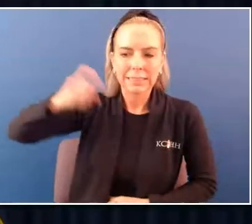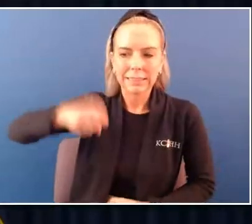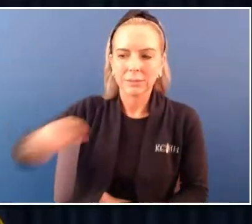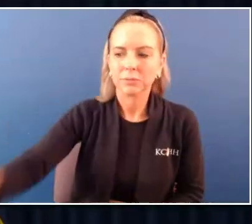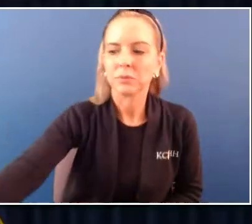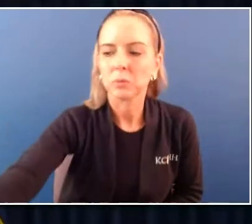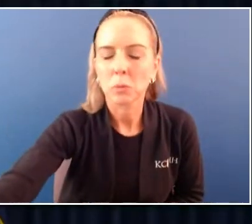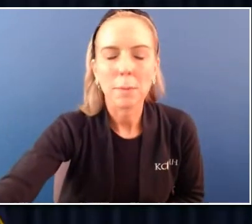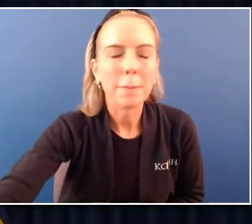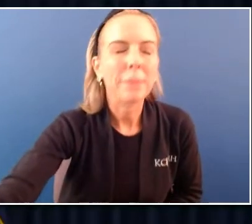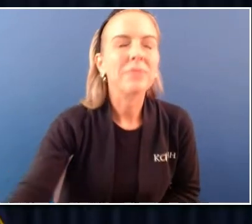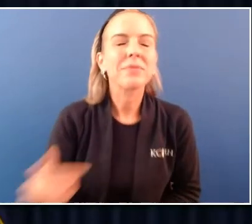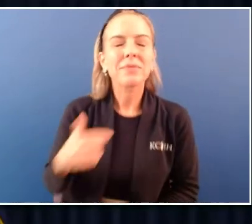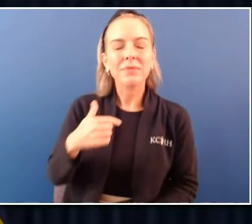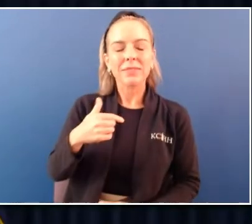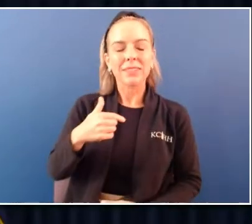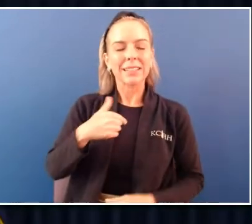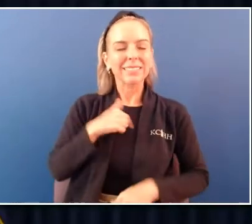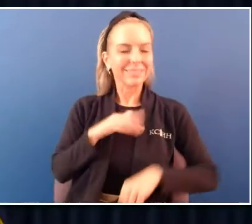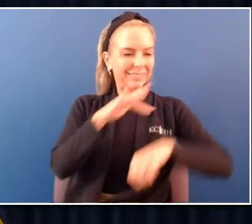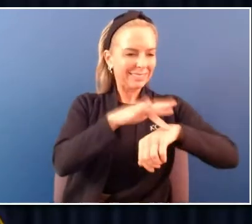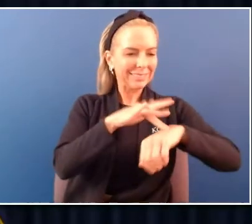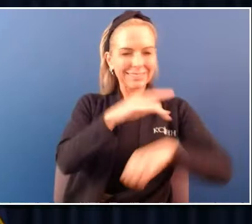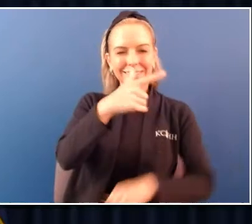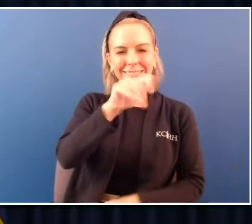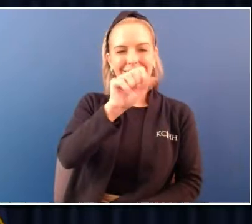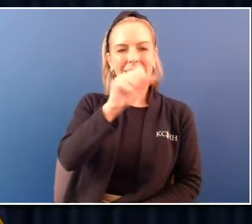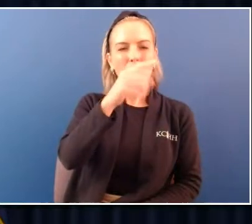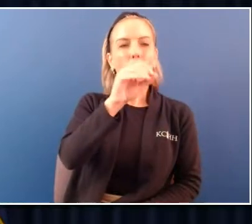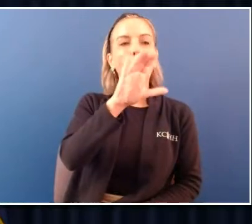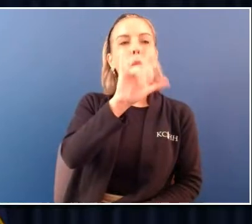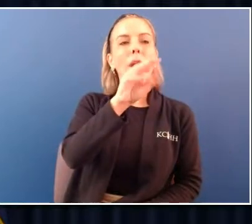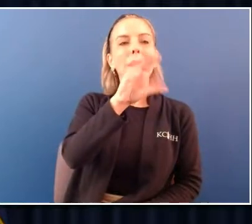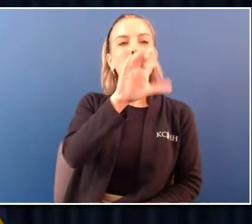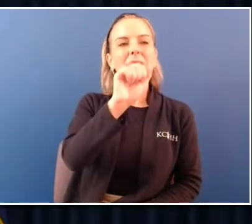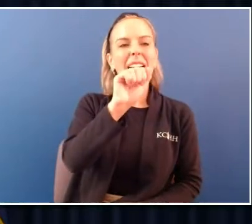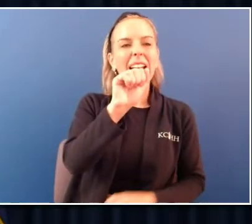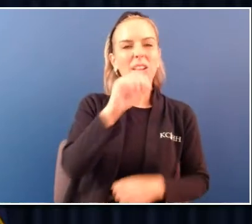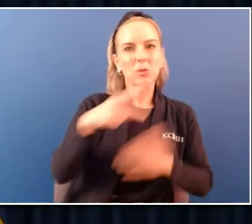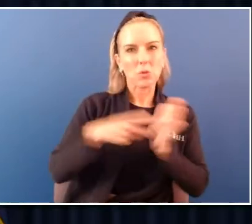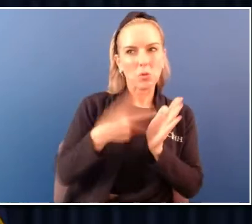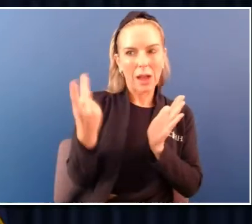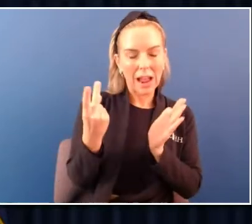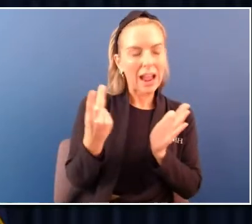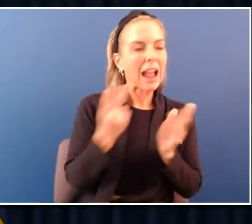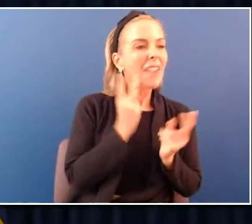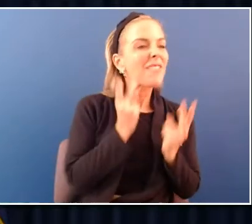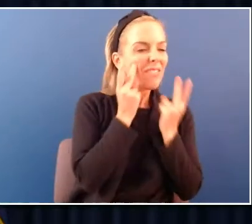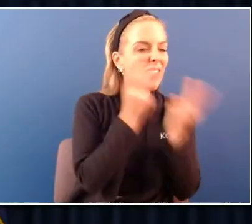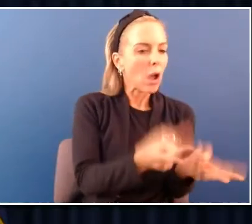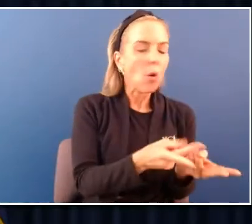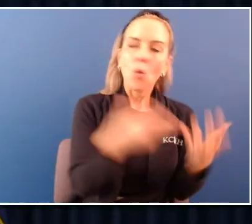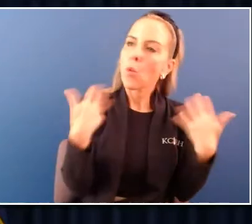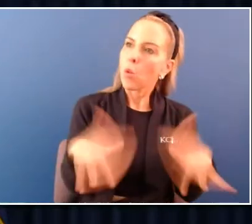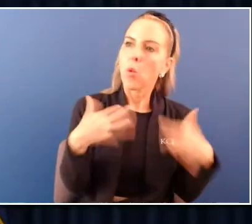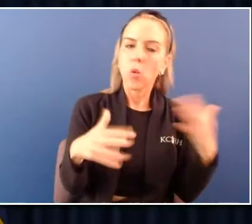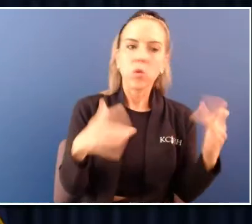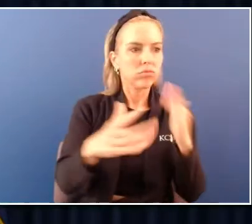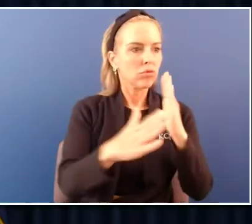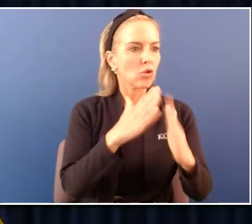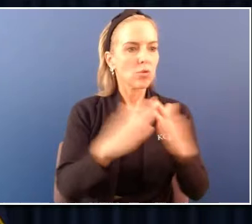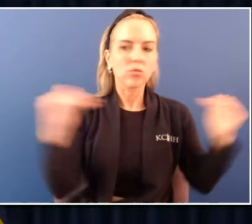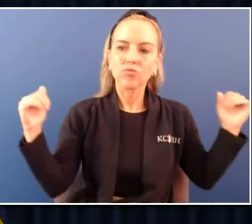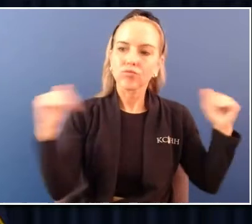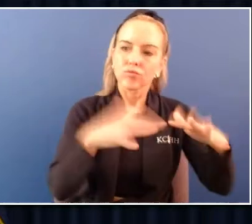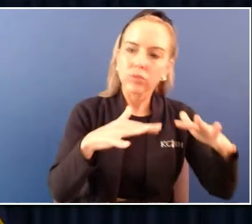I've been to the Glasgow YMCA, I think twice now. It is truly a community hub providing a lot of